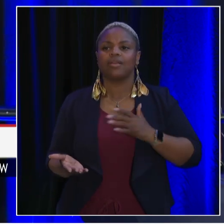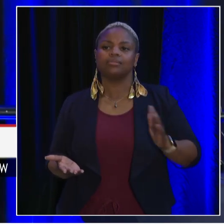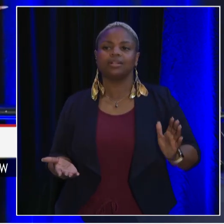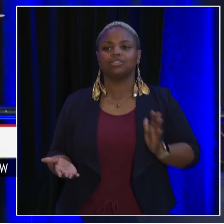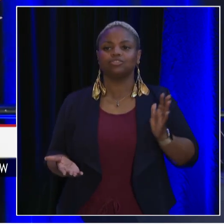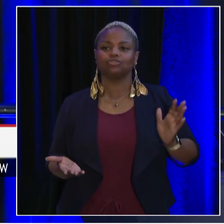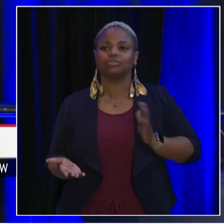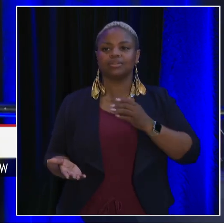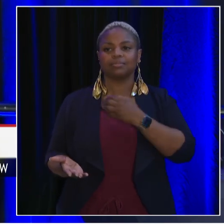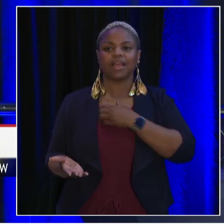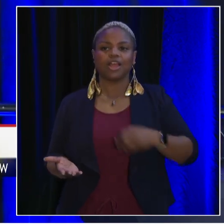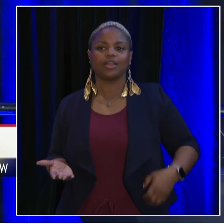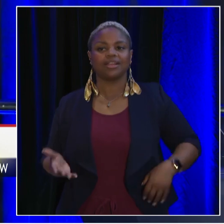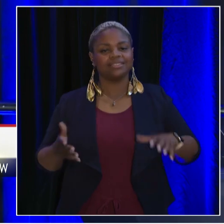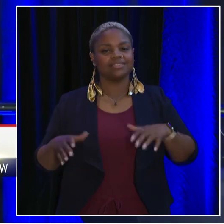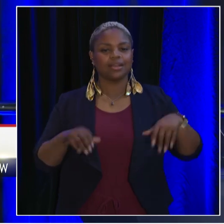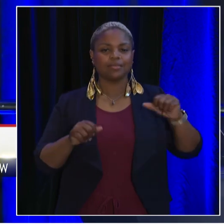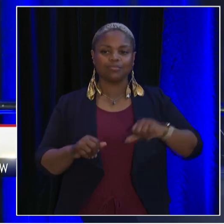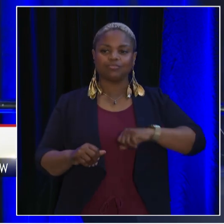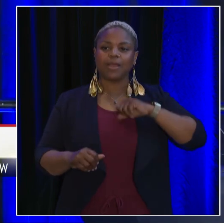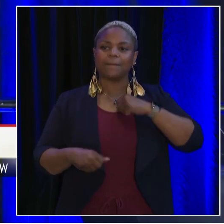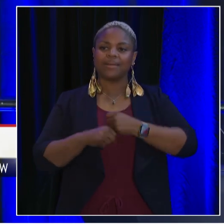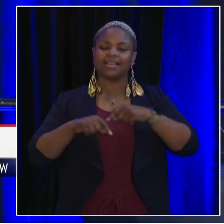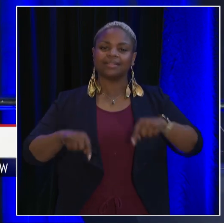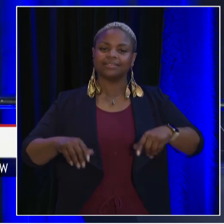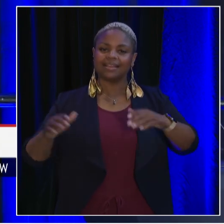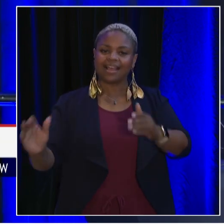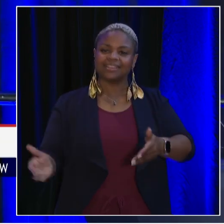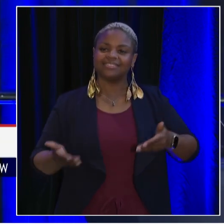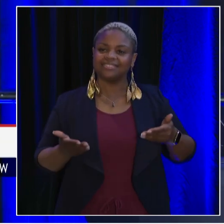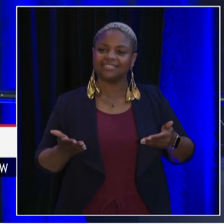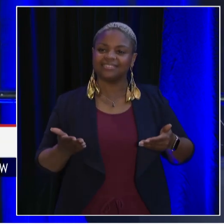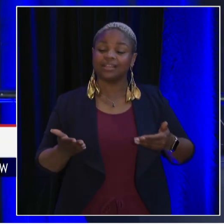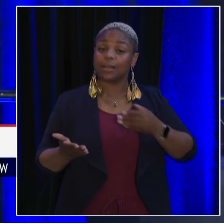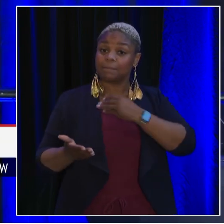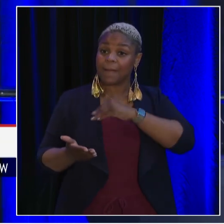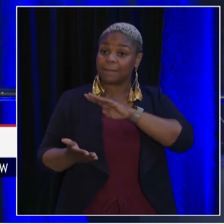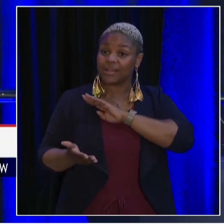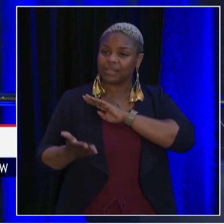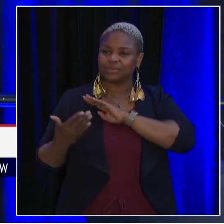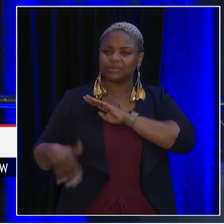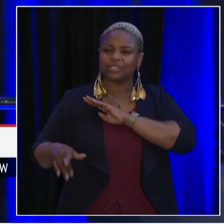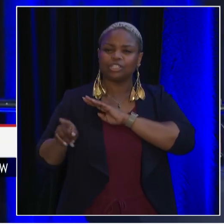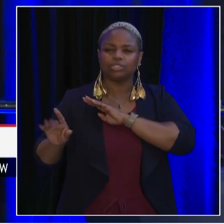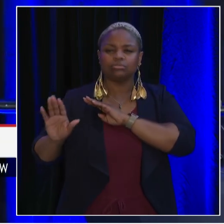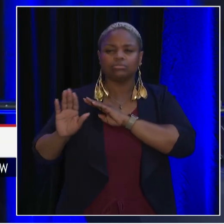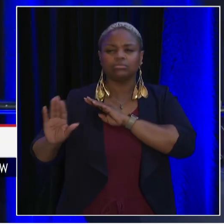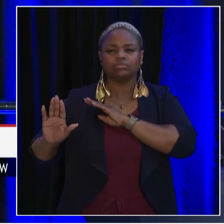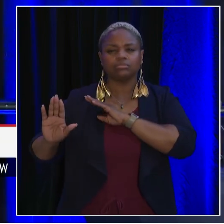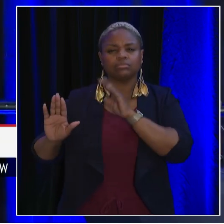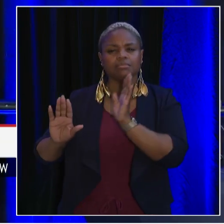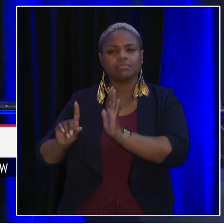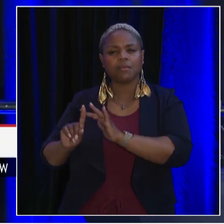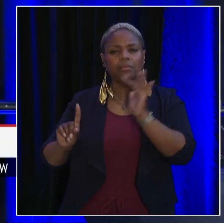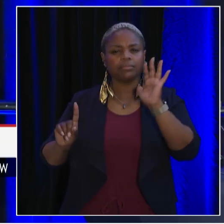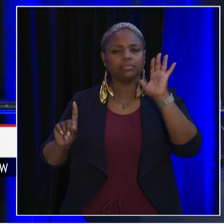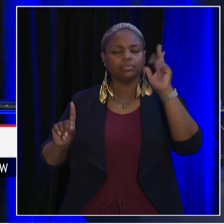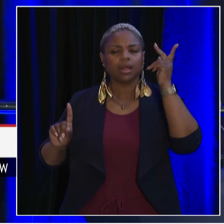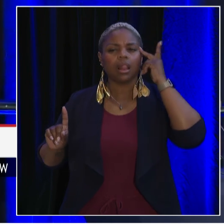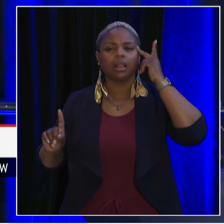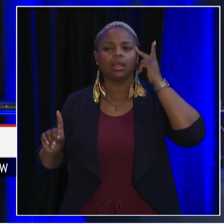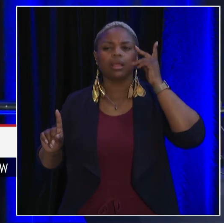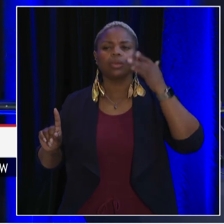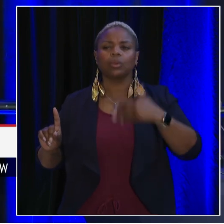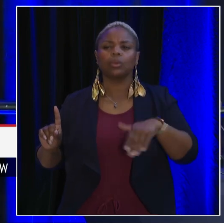know, I do take great pride in making this introduction. Mayor Bowser is a standout political leader. She is now serving a